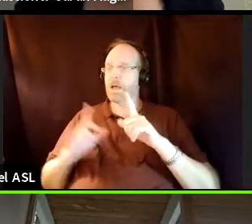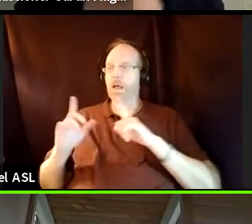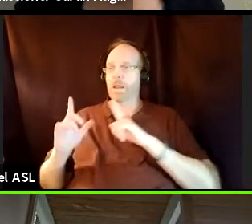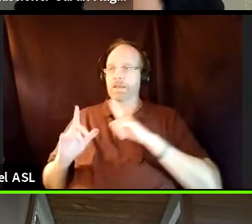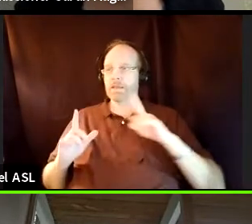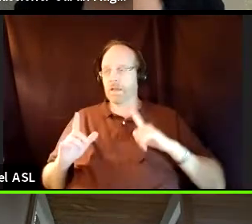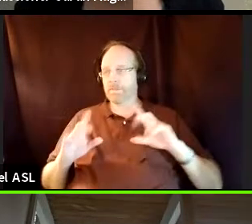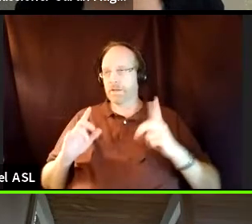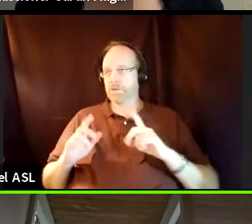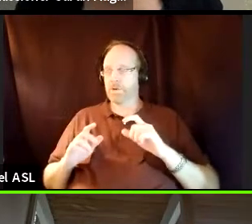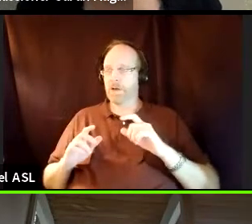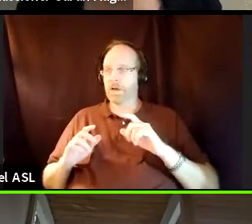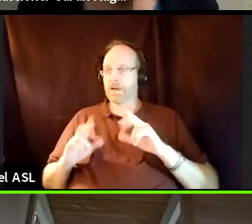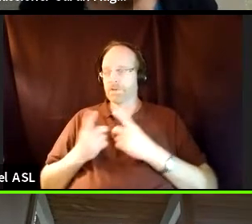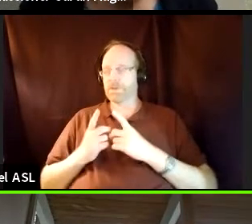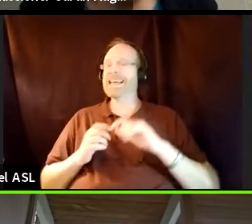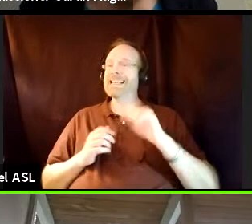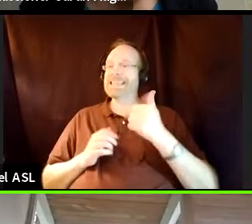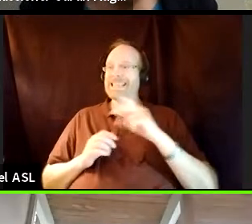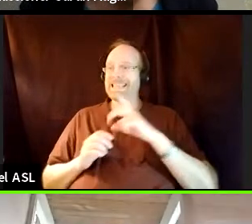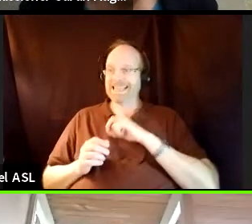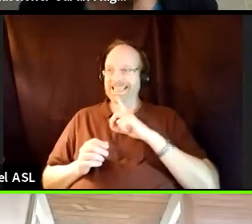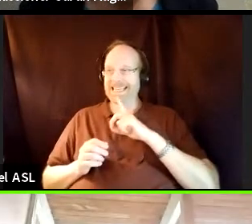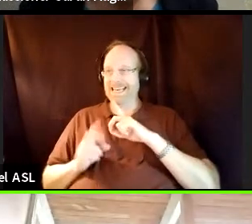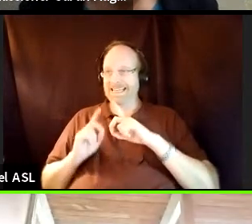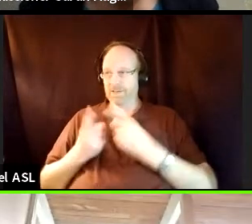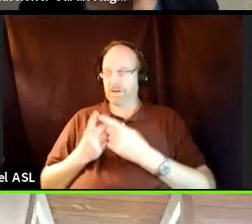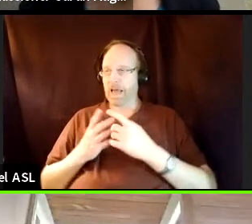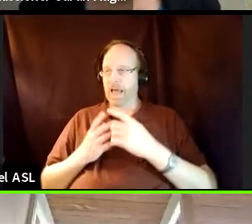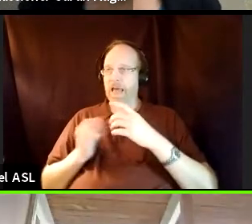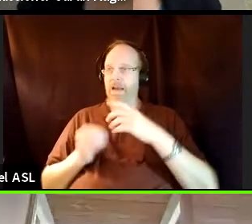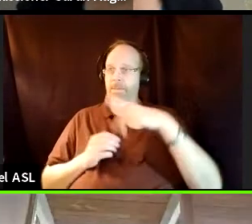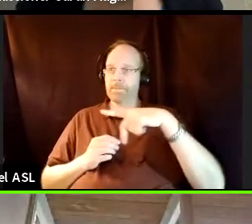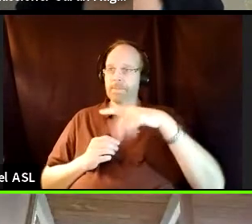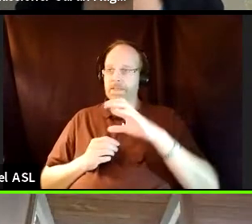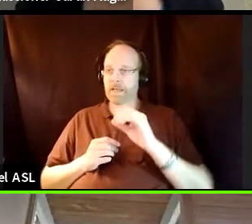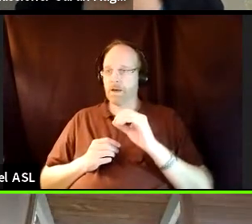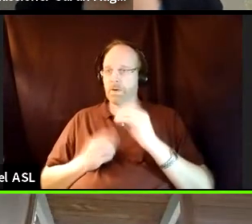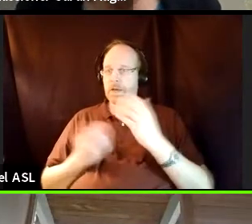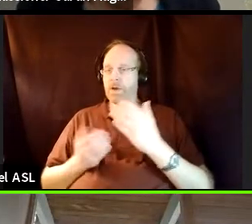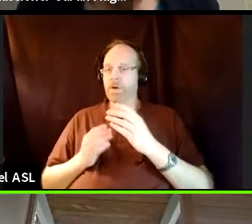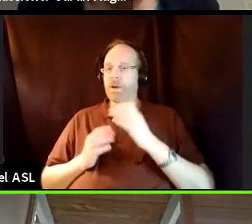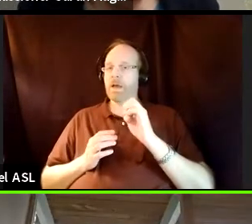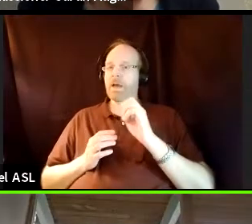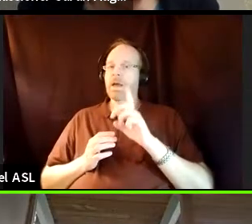10th District, and a PCO here in Edgewood.